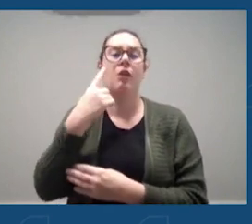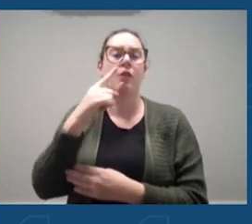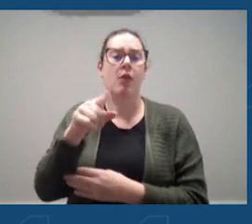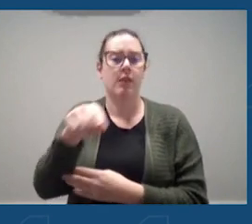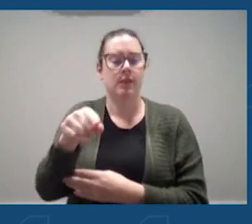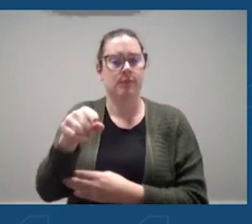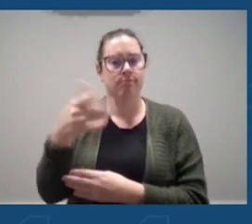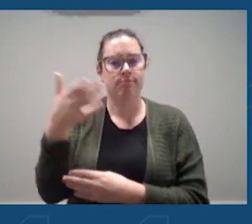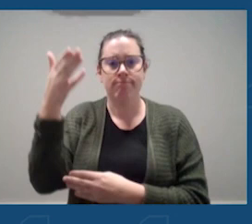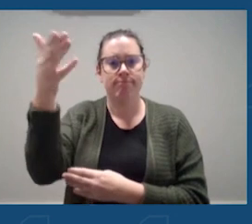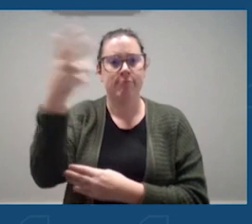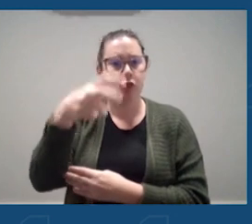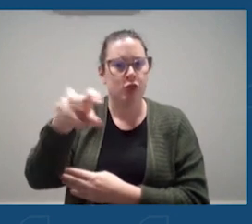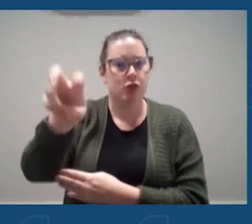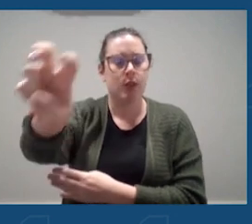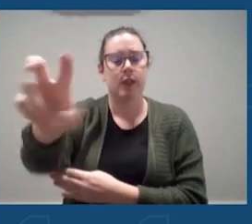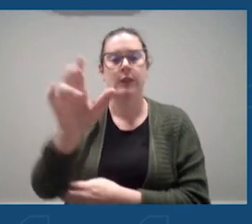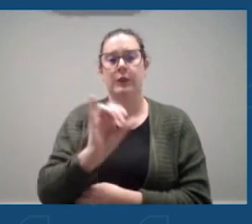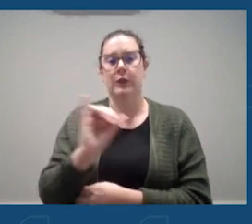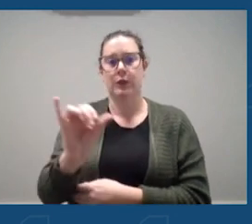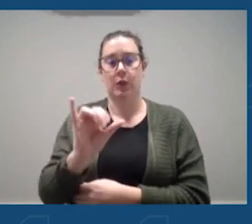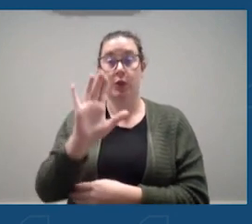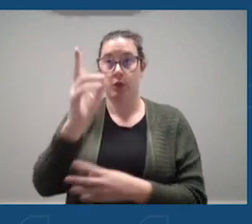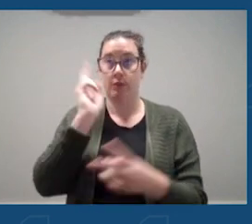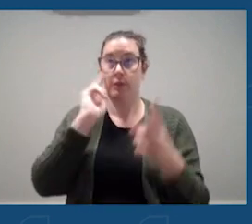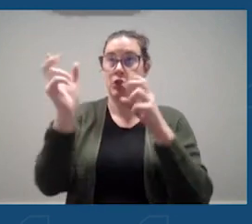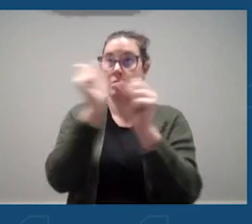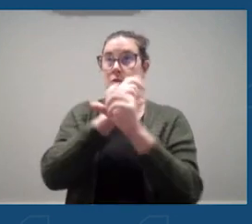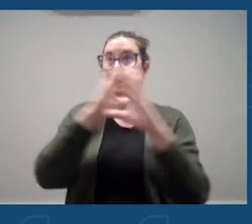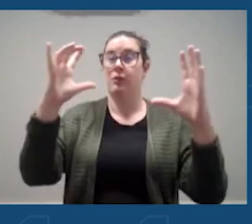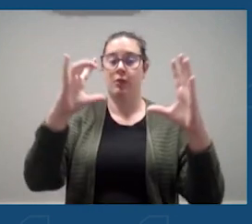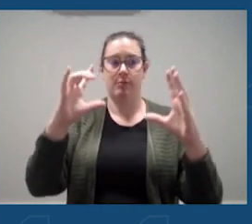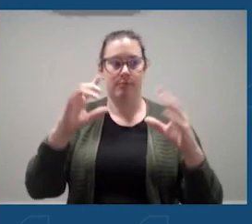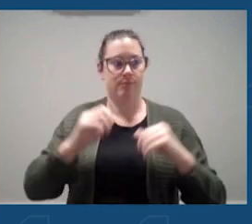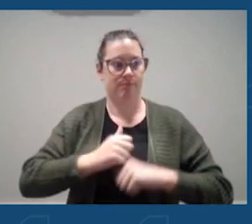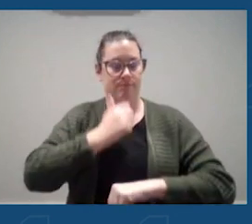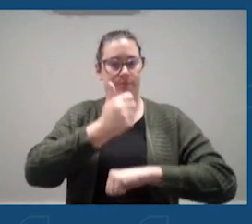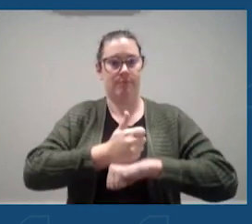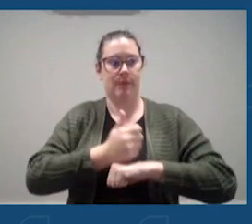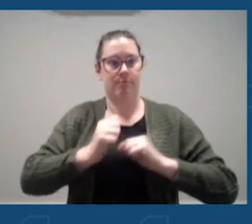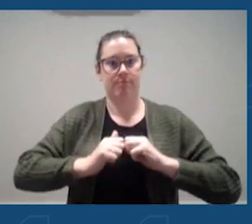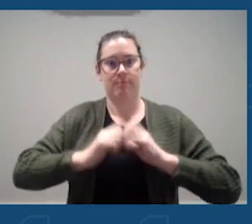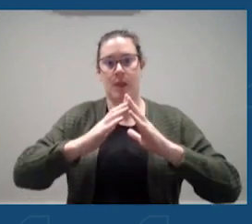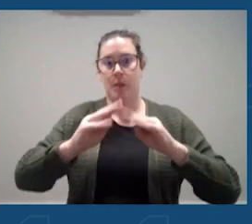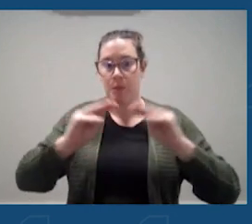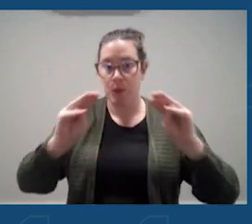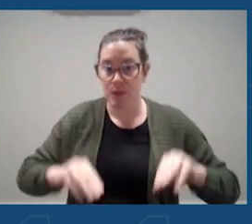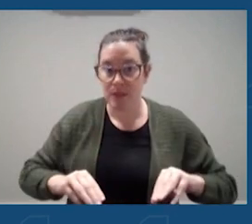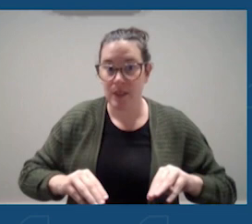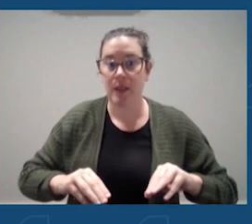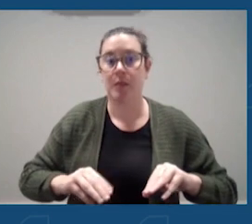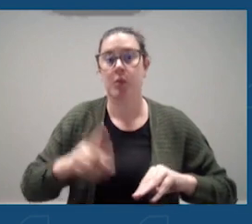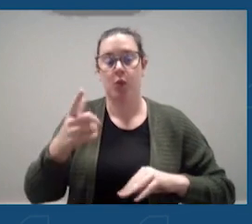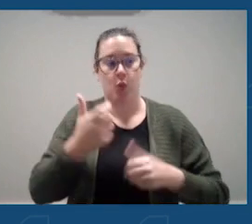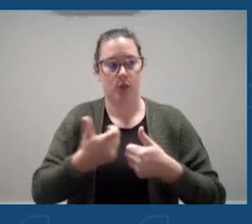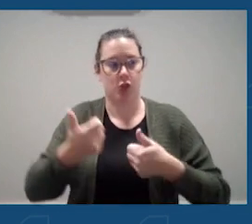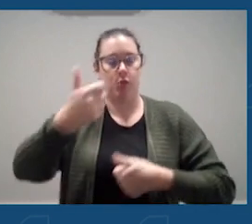to help bring us this gathering space, this museum in the first place as the chairman of the Museum of Jewish